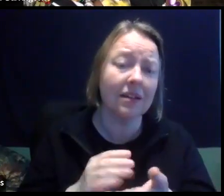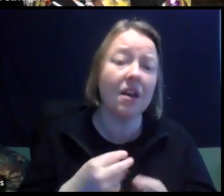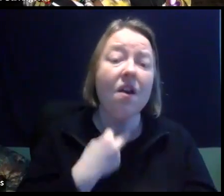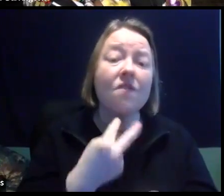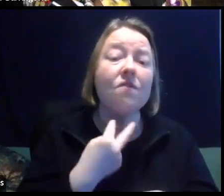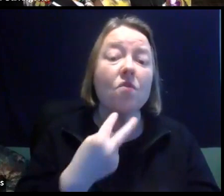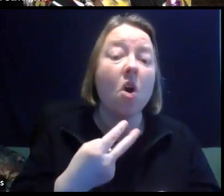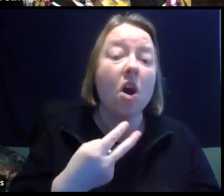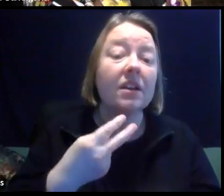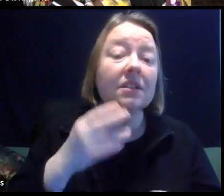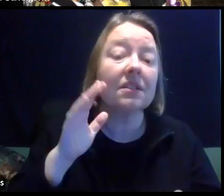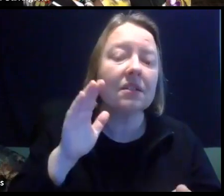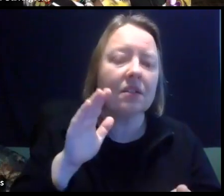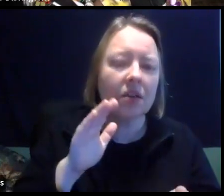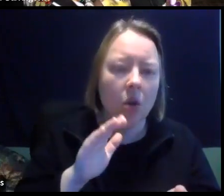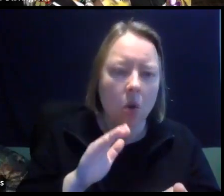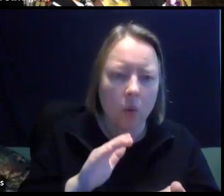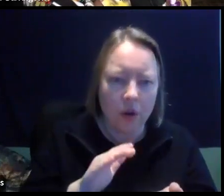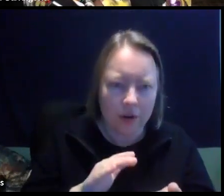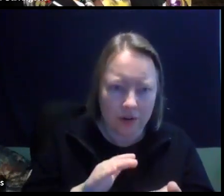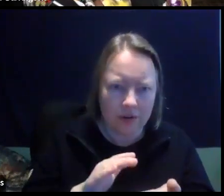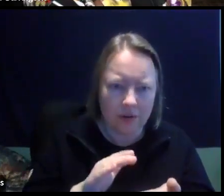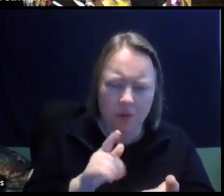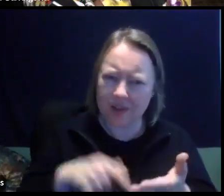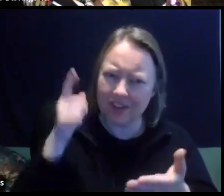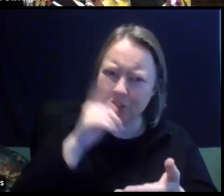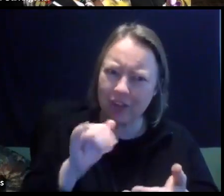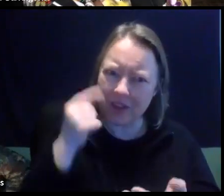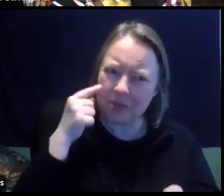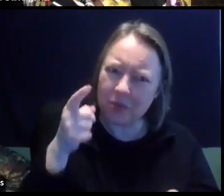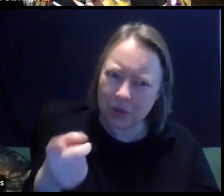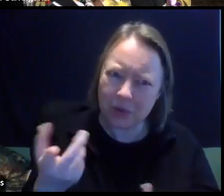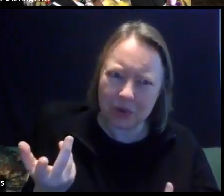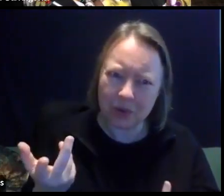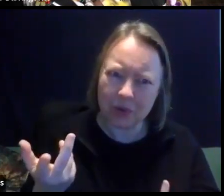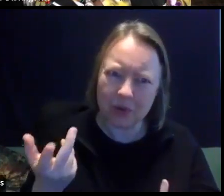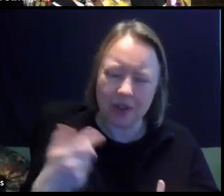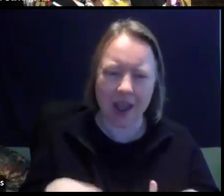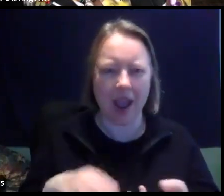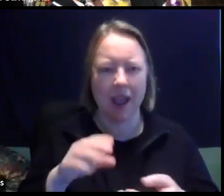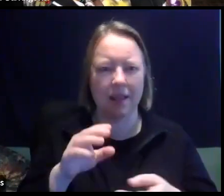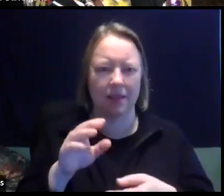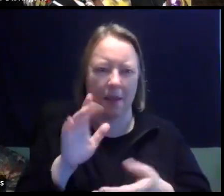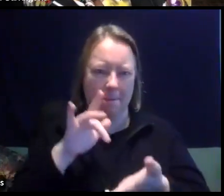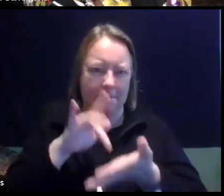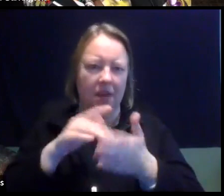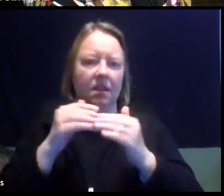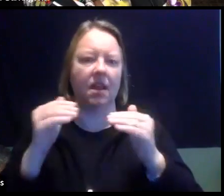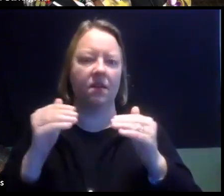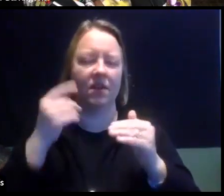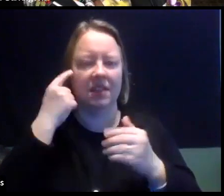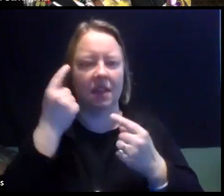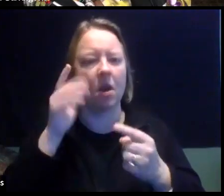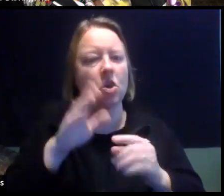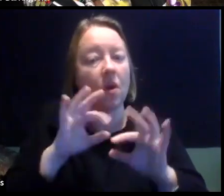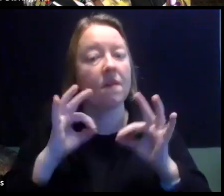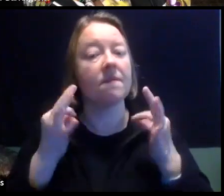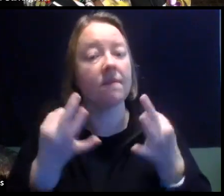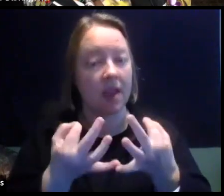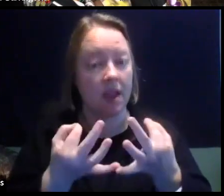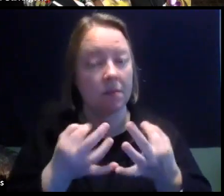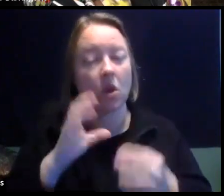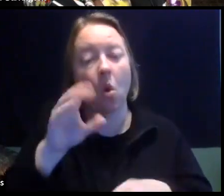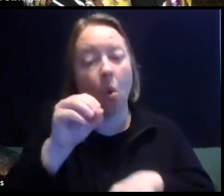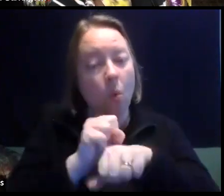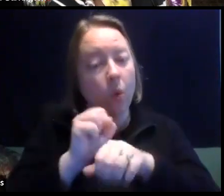voice? What does that look like for you at that level? At the meso level, if you think about your family or